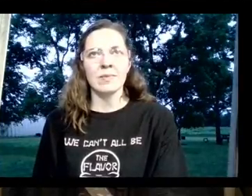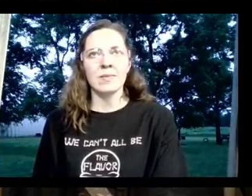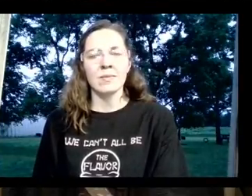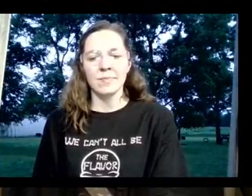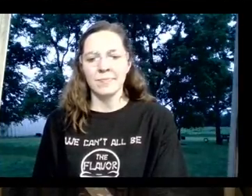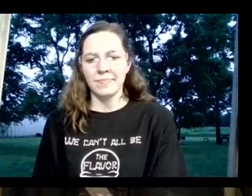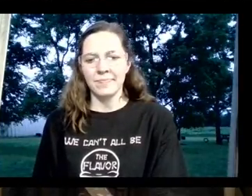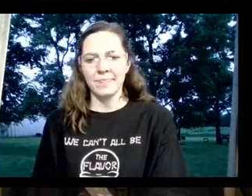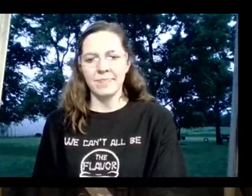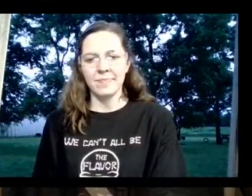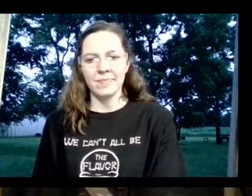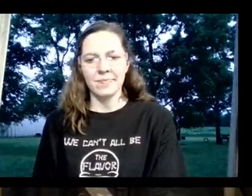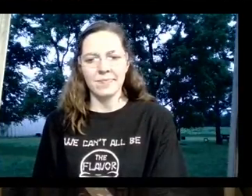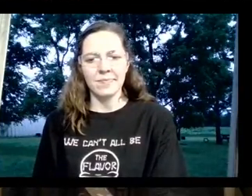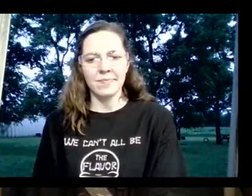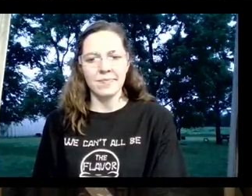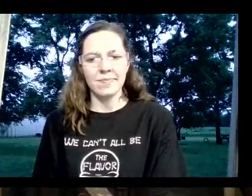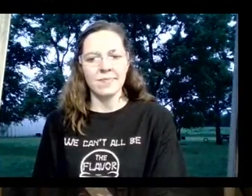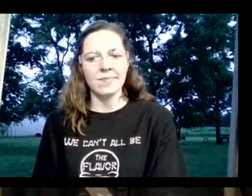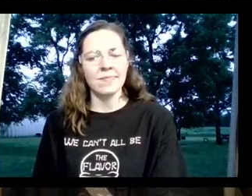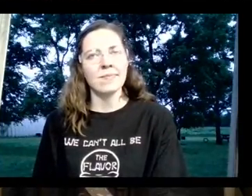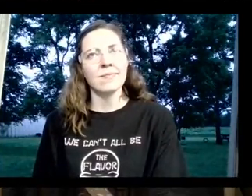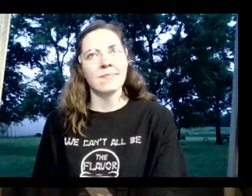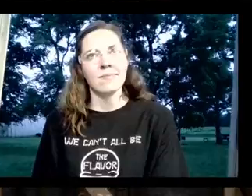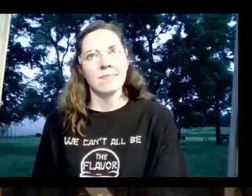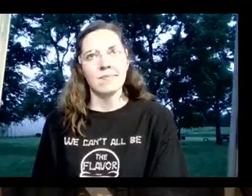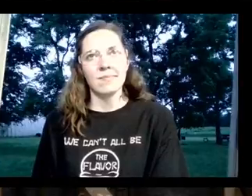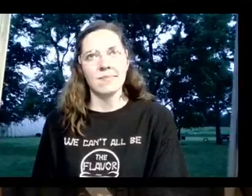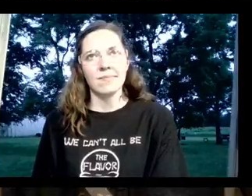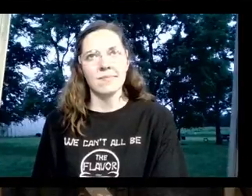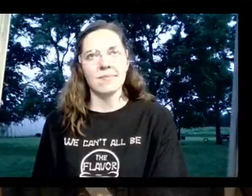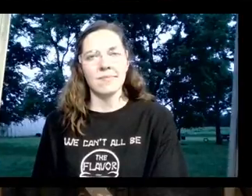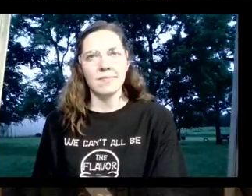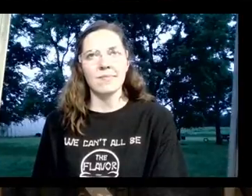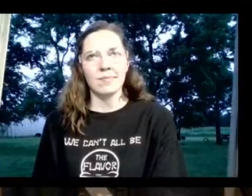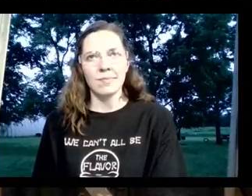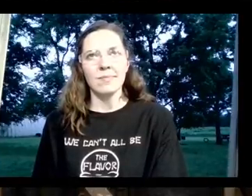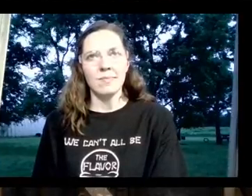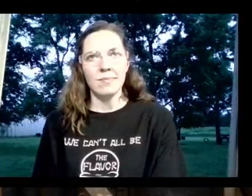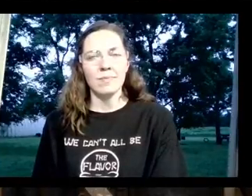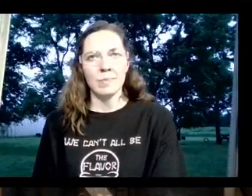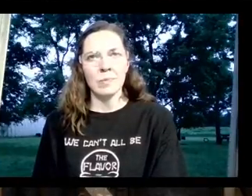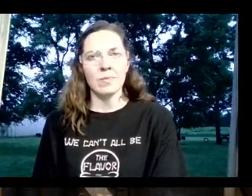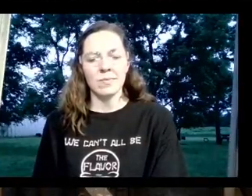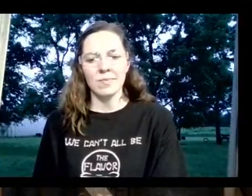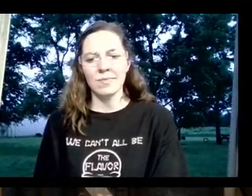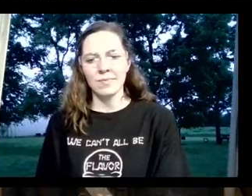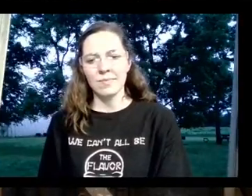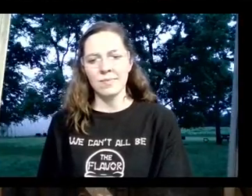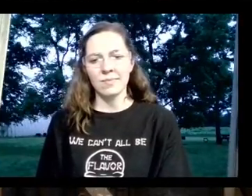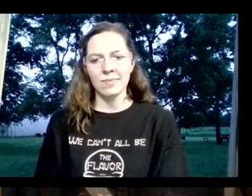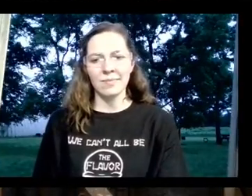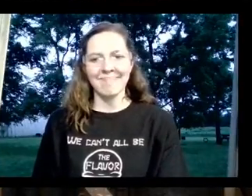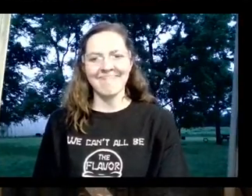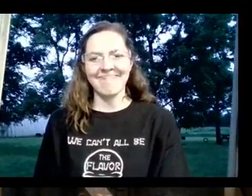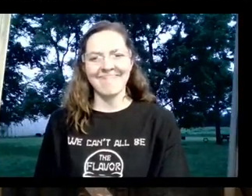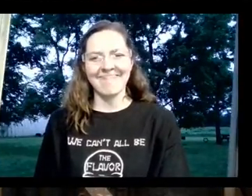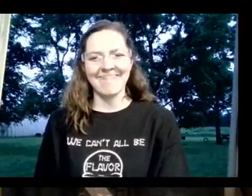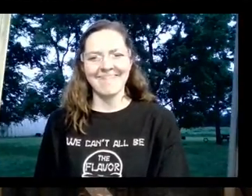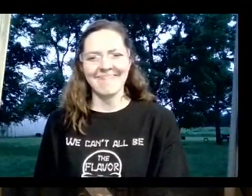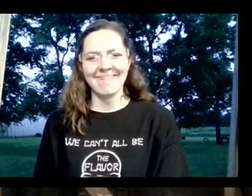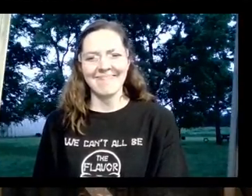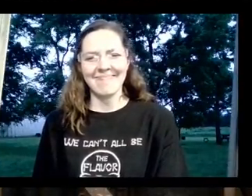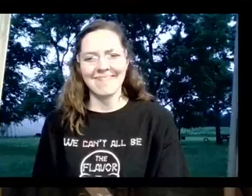to really kind of get people to start thinking outside the box. Because John, and I know I'm talking, I'm going on